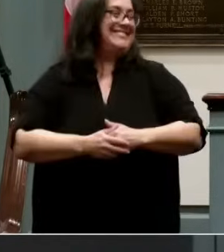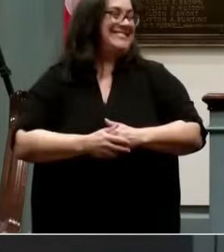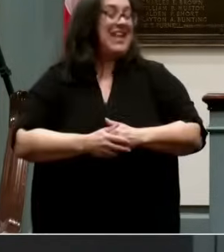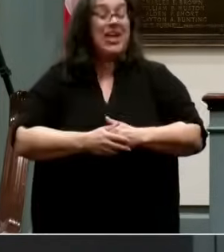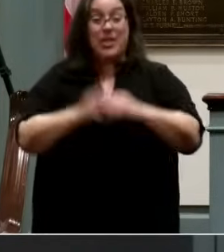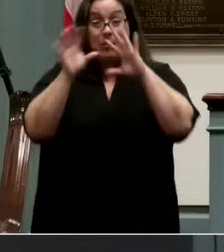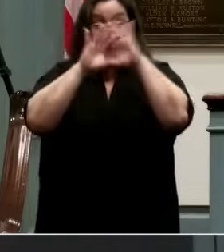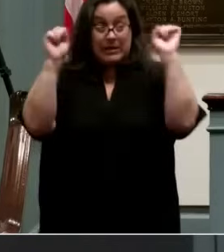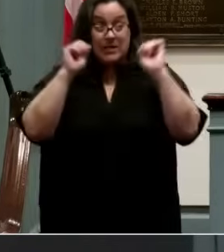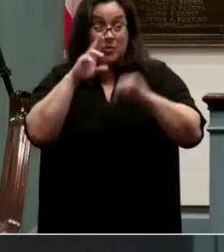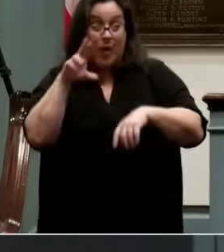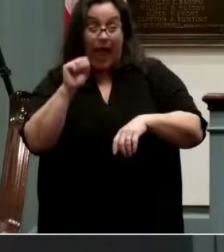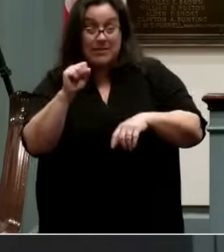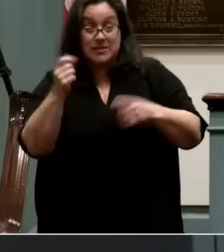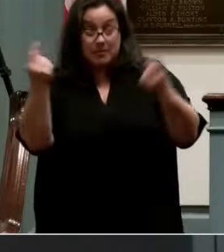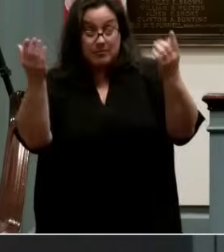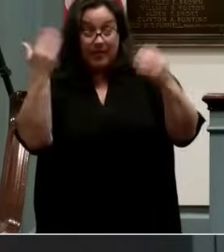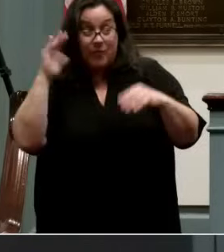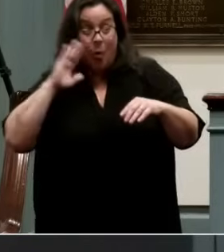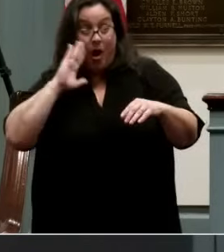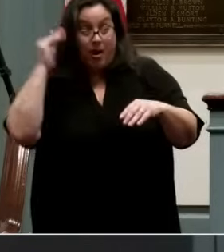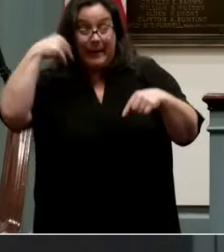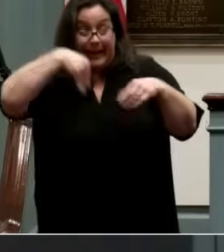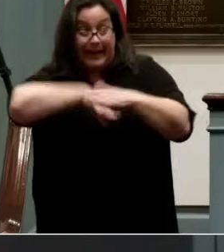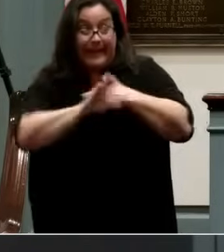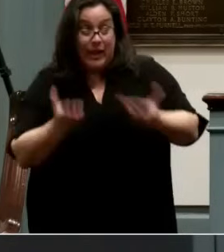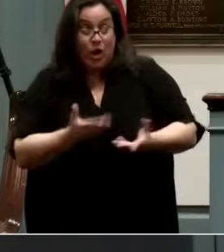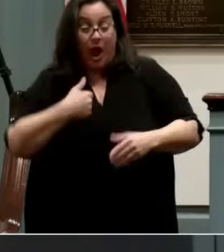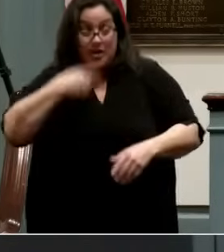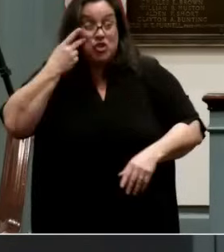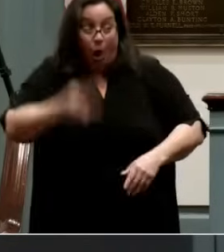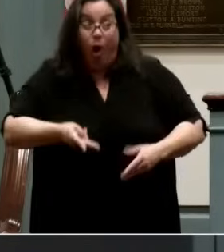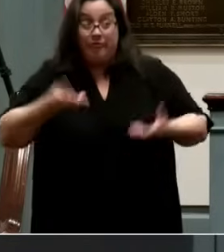The President of the United States has been in this chamber before. I saw it myself.